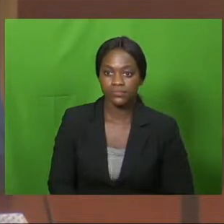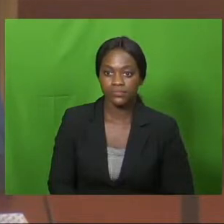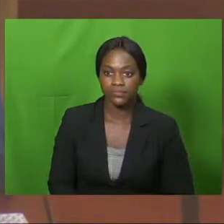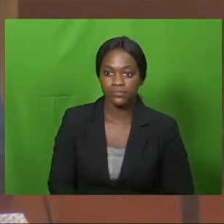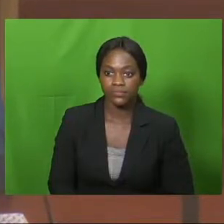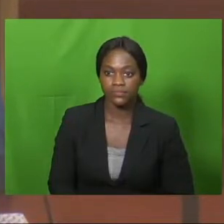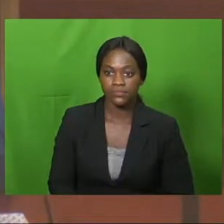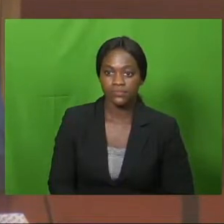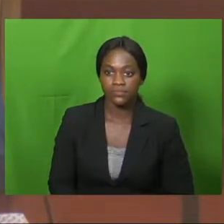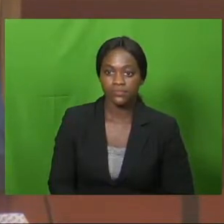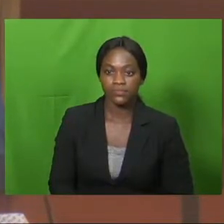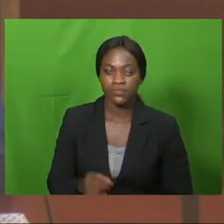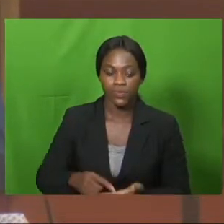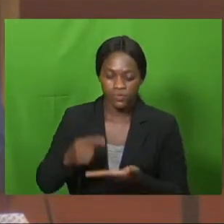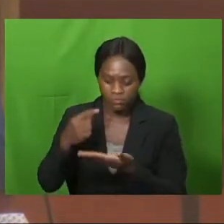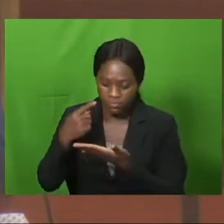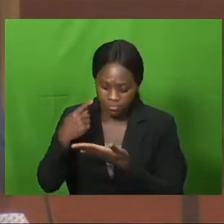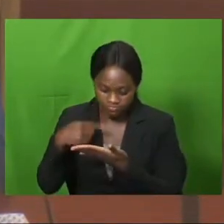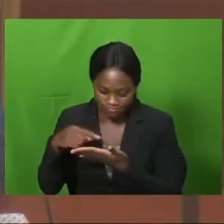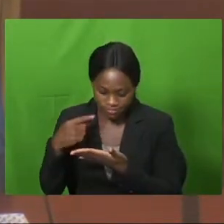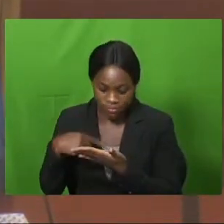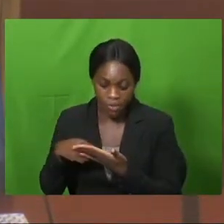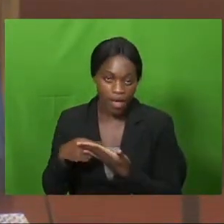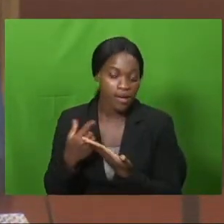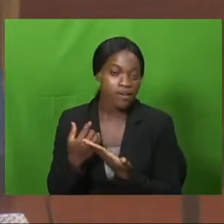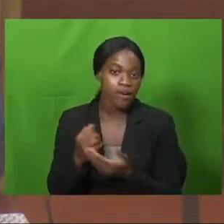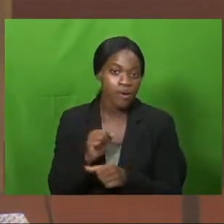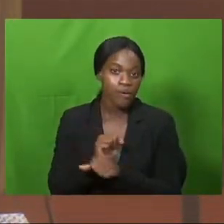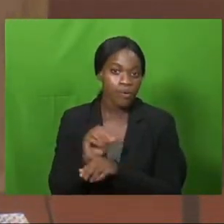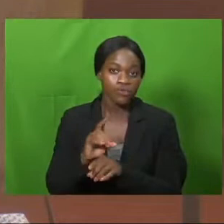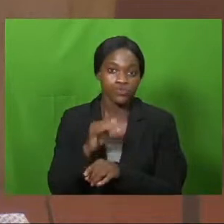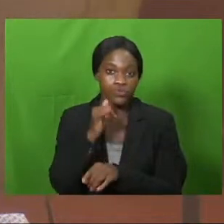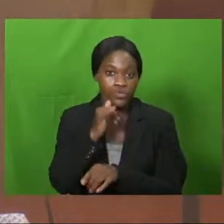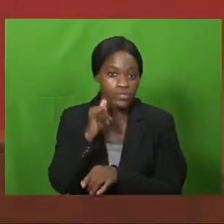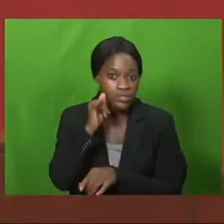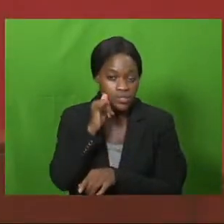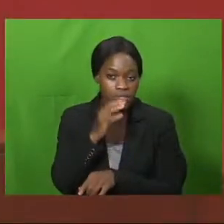That is correction of votes and proceedings.